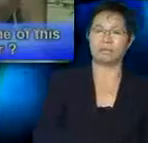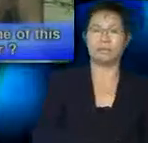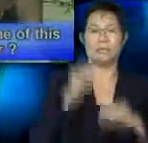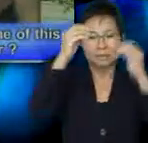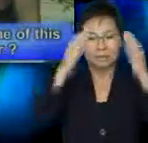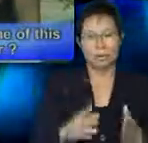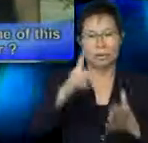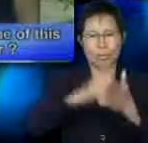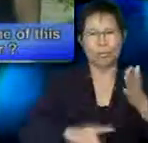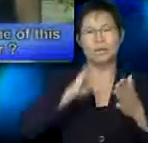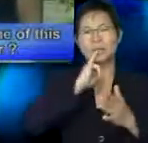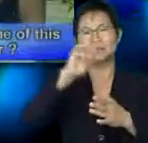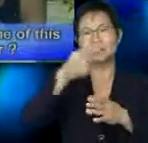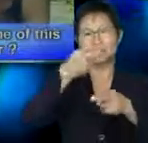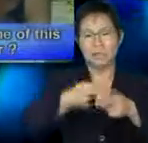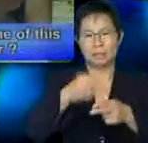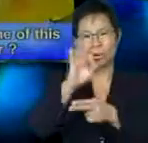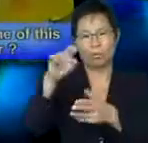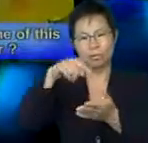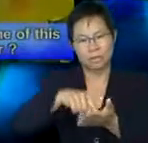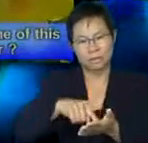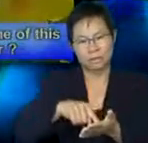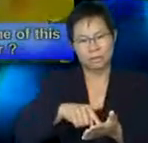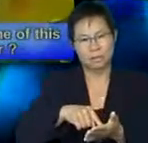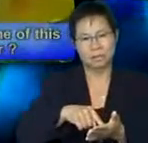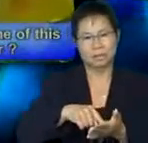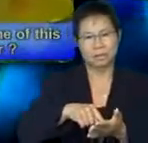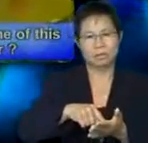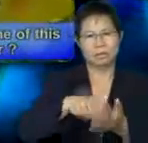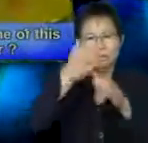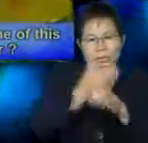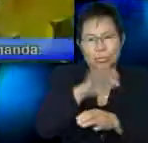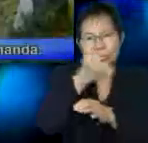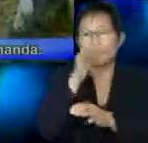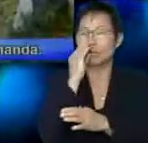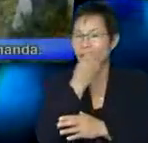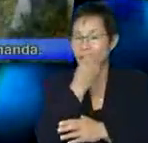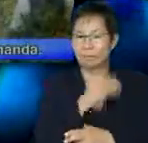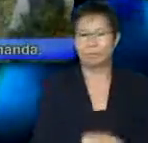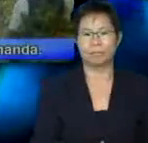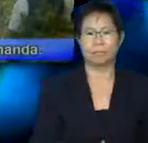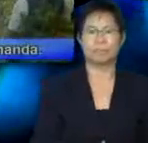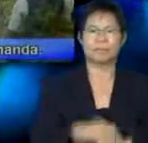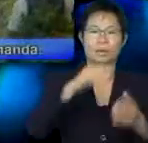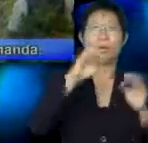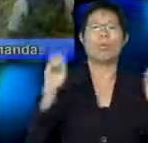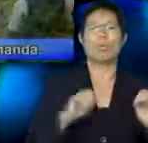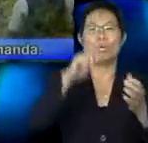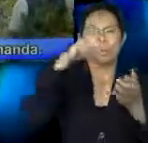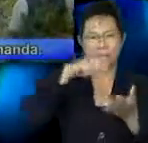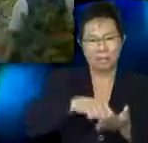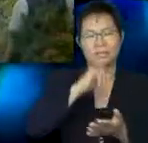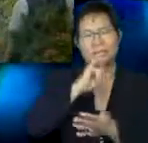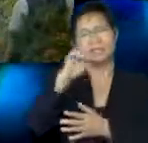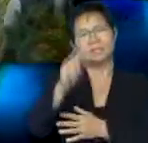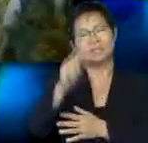Sir, Yes. what is the name of this small yellow flower? Oh, this is the